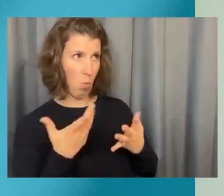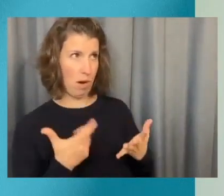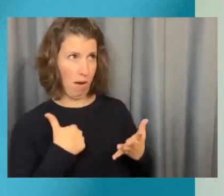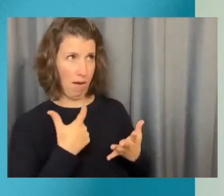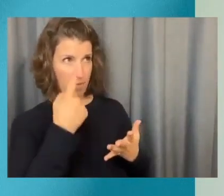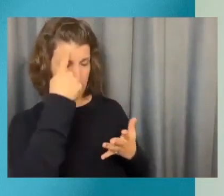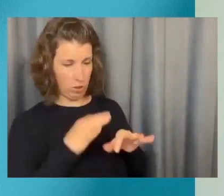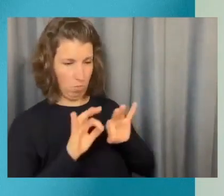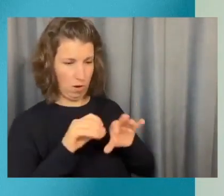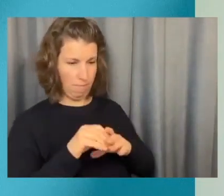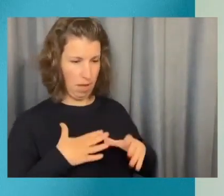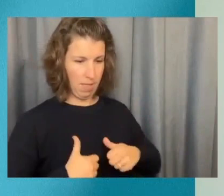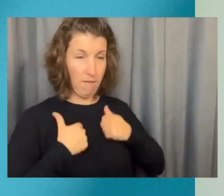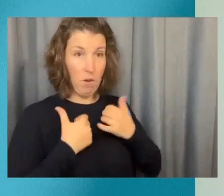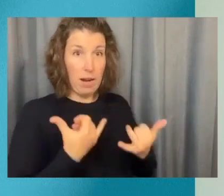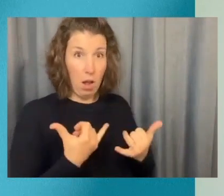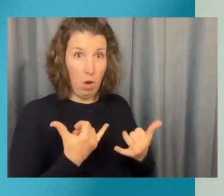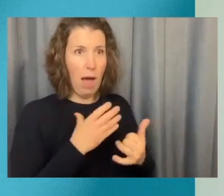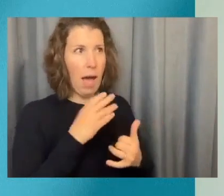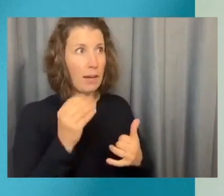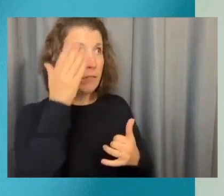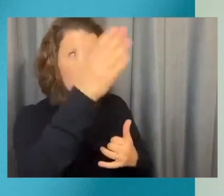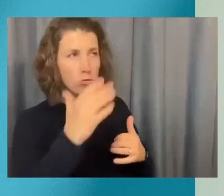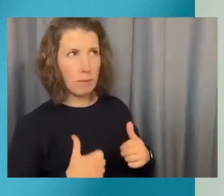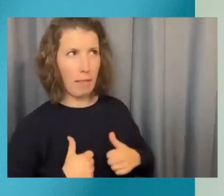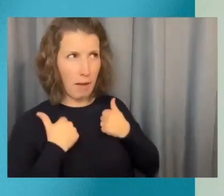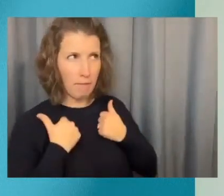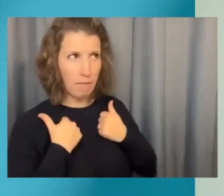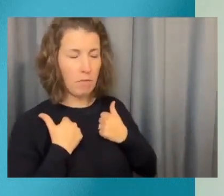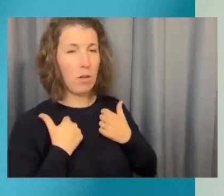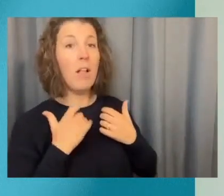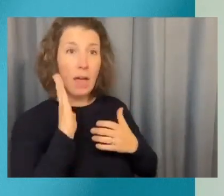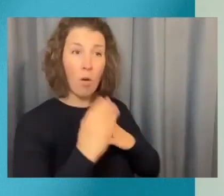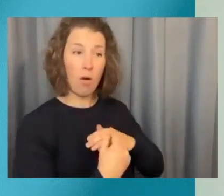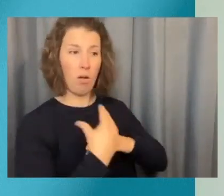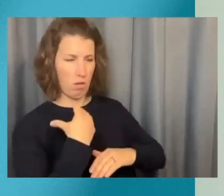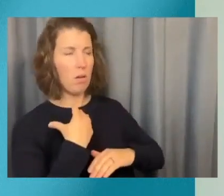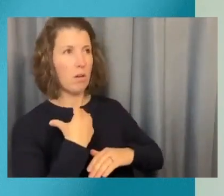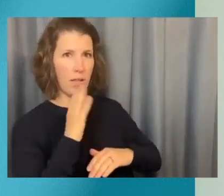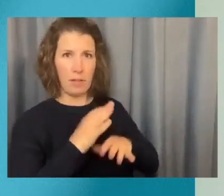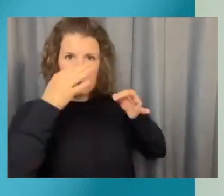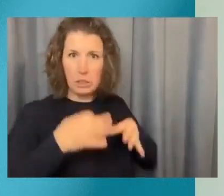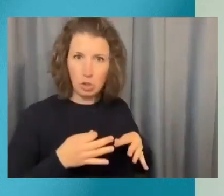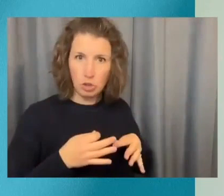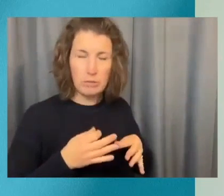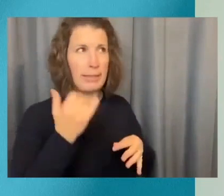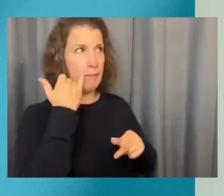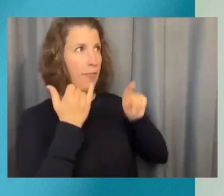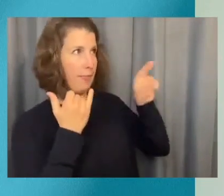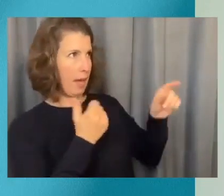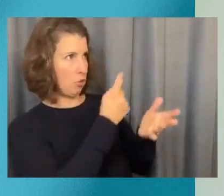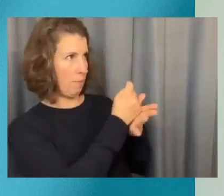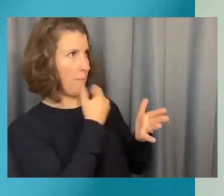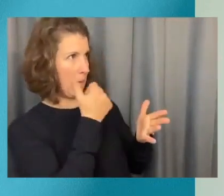lives currently and in the future? And that's going to inform a lot of the decision about whether one treatment or another is better for you.